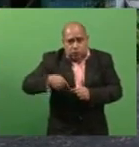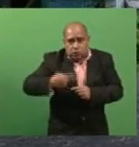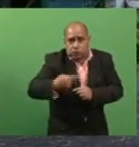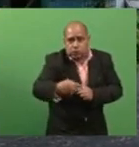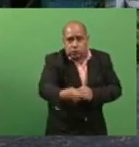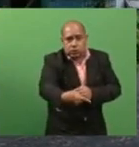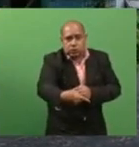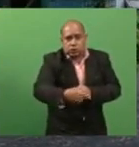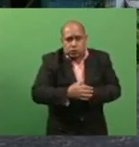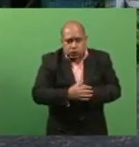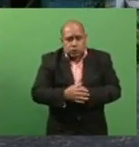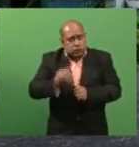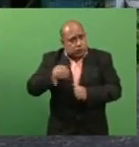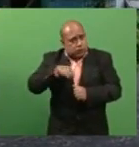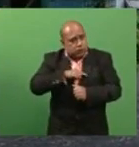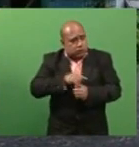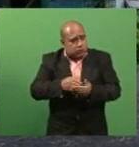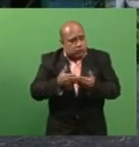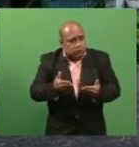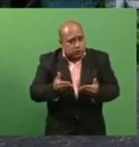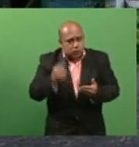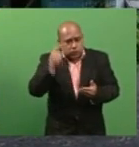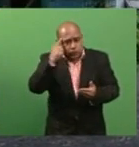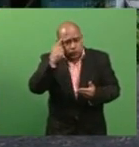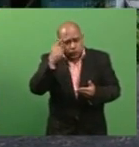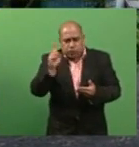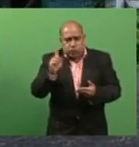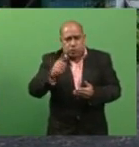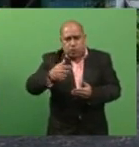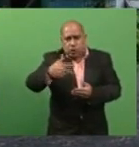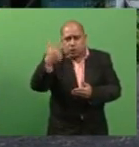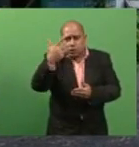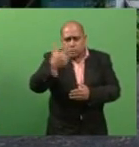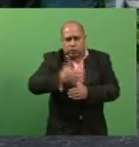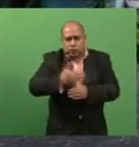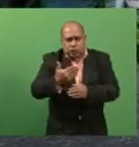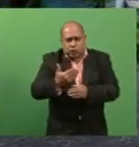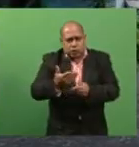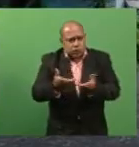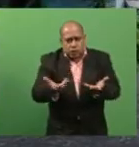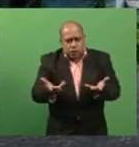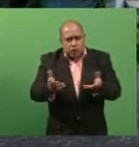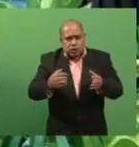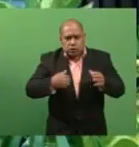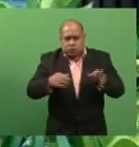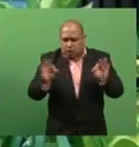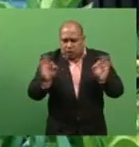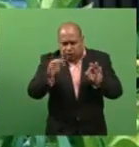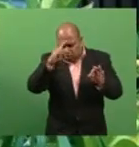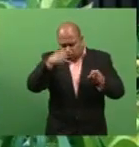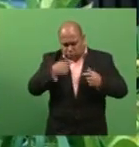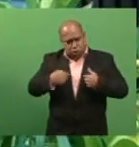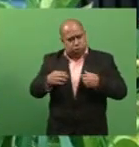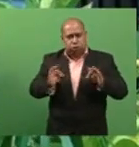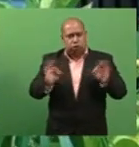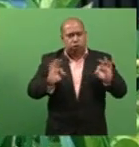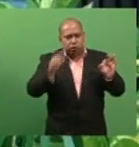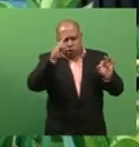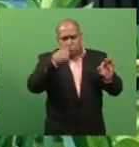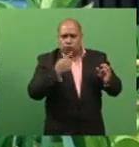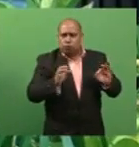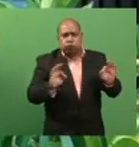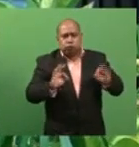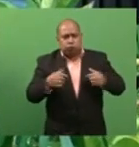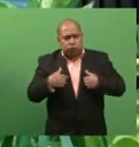But for us here, I think this is the 18th day. We are not feeling any symptoms at all, and we've been tested and we know we are fine. The